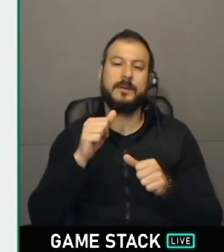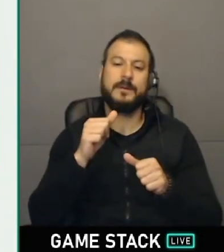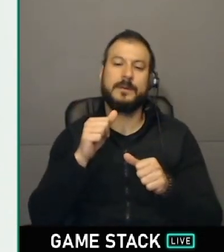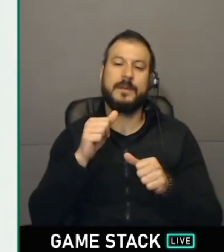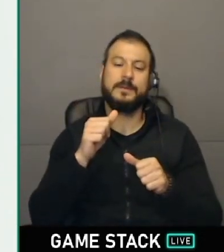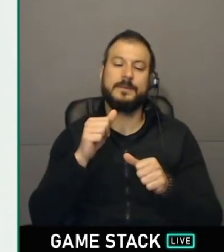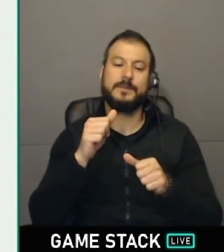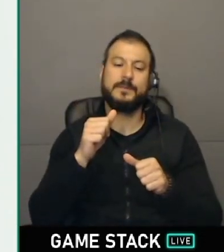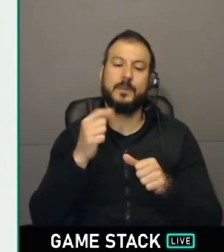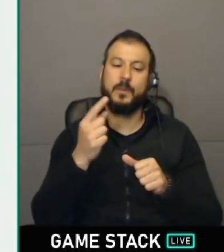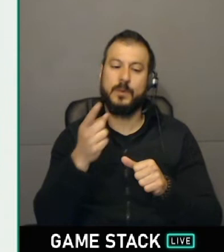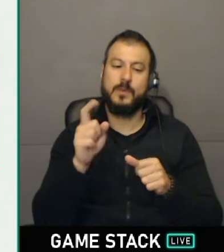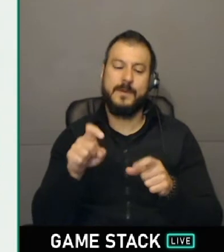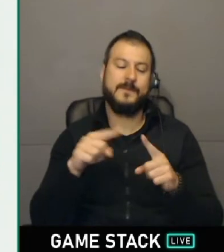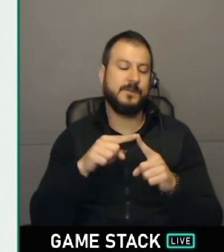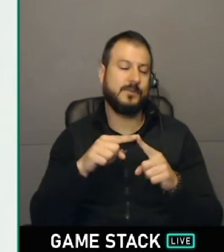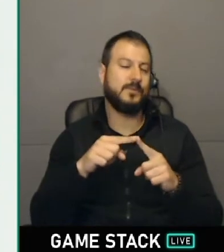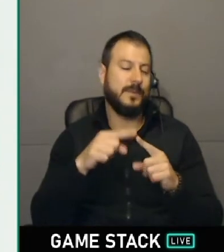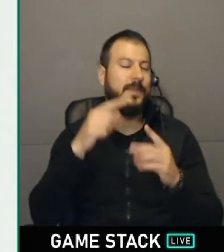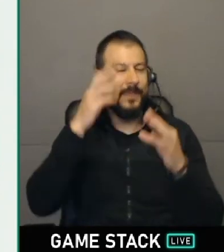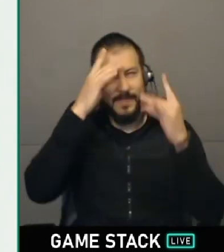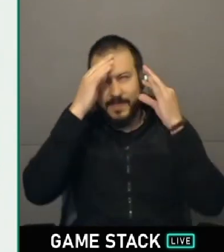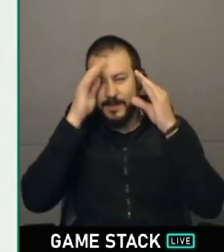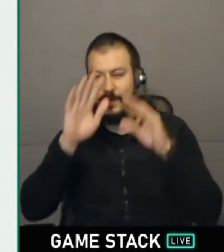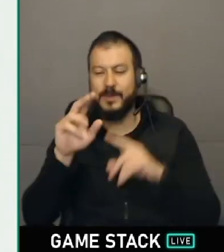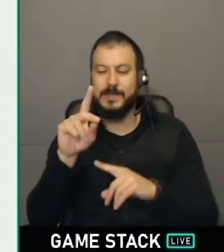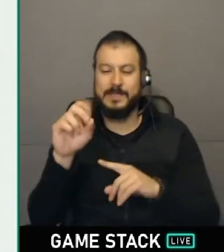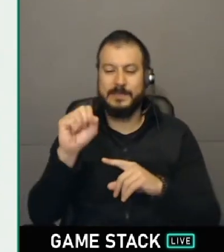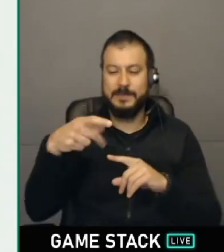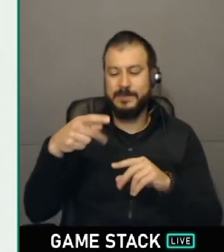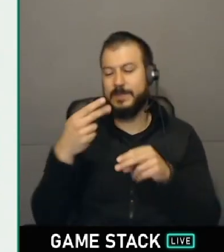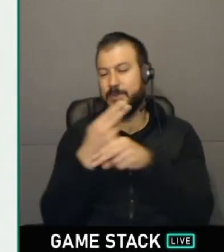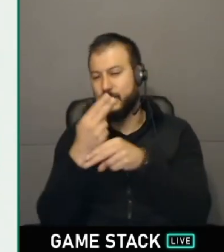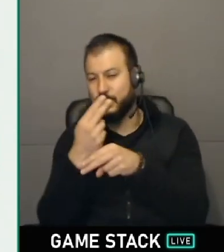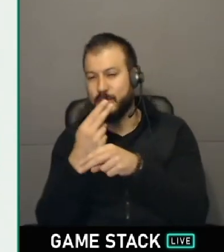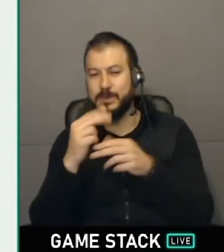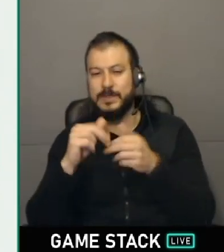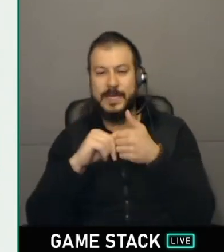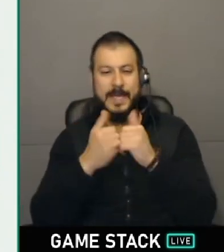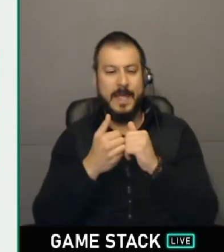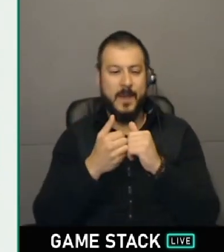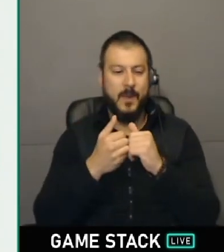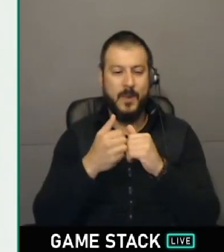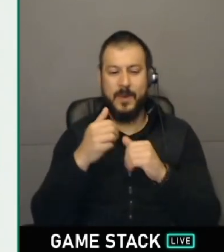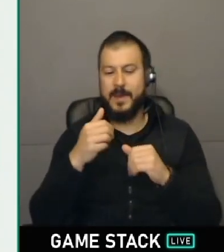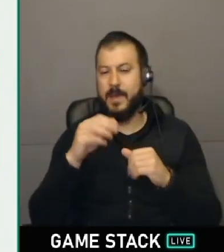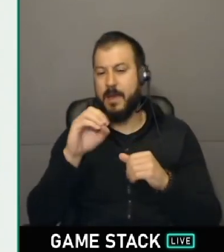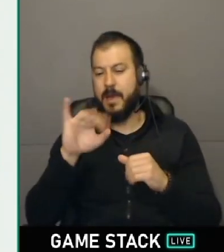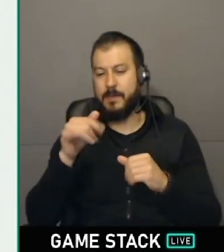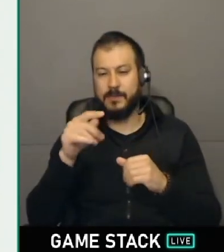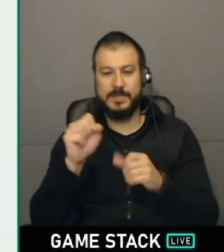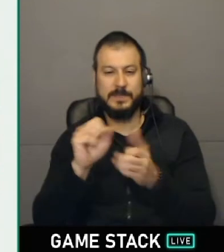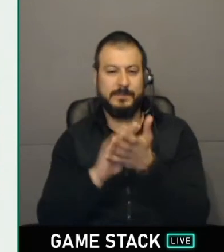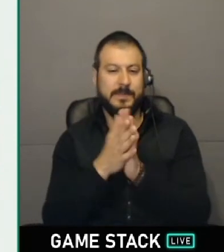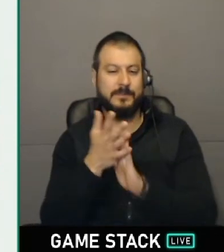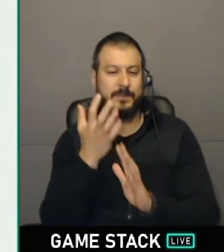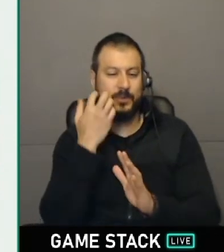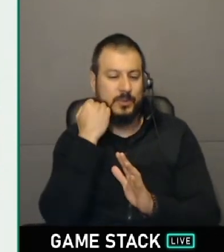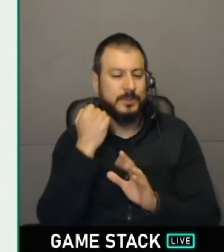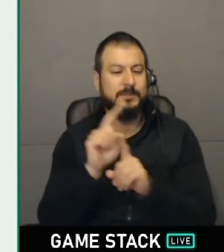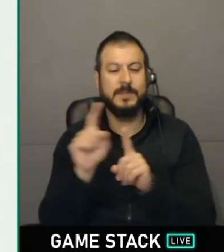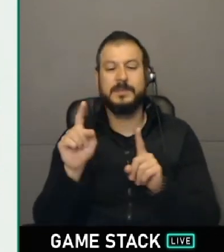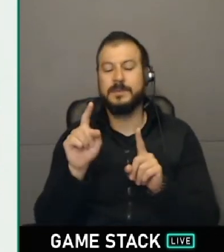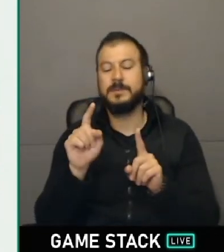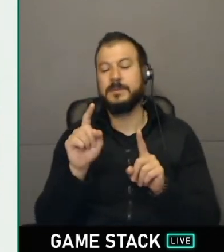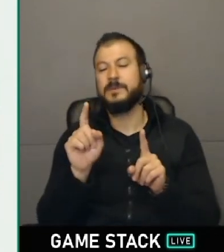you having to think about your DSP usage and how the dynamic objects get consumed, but there's also